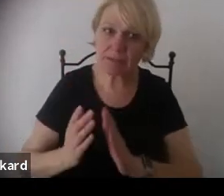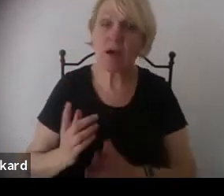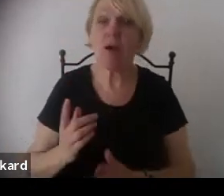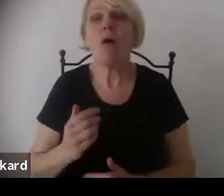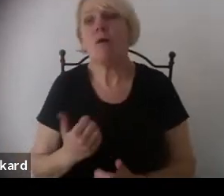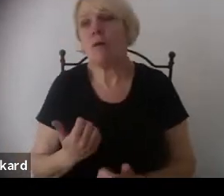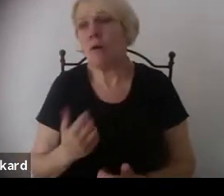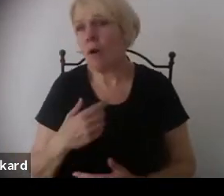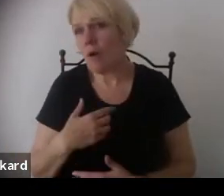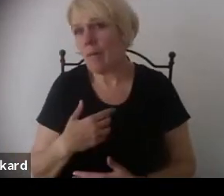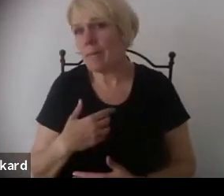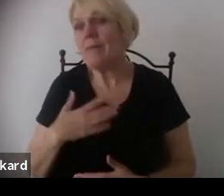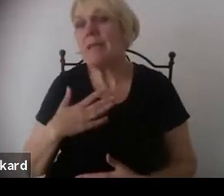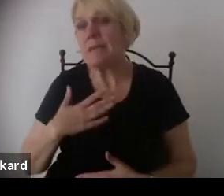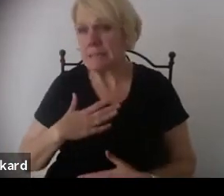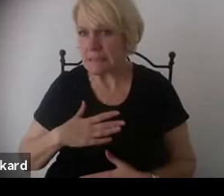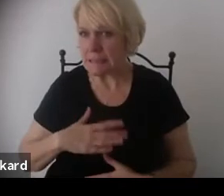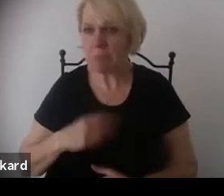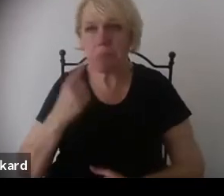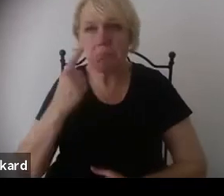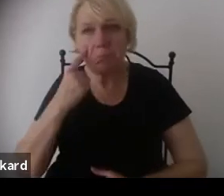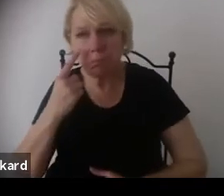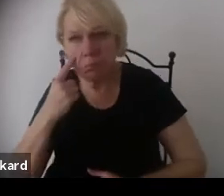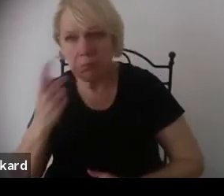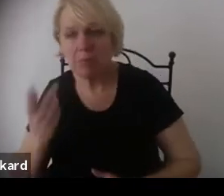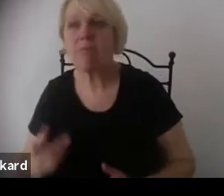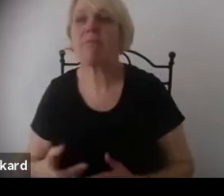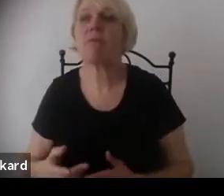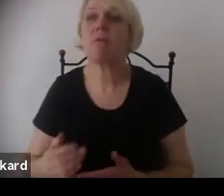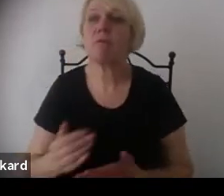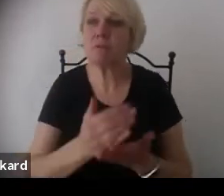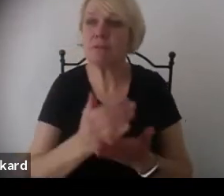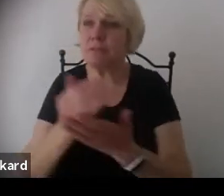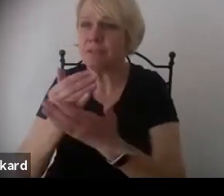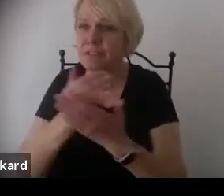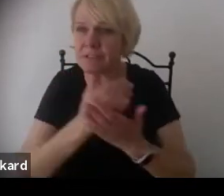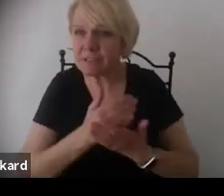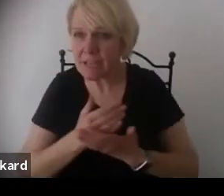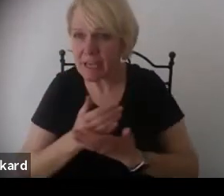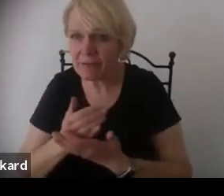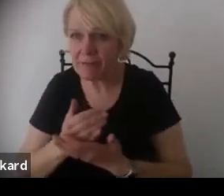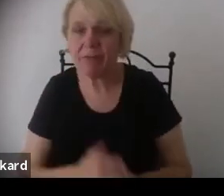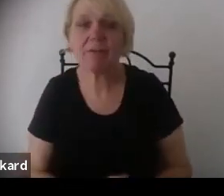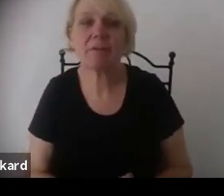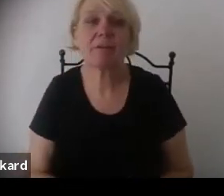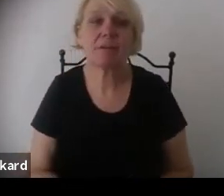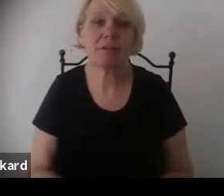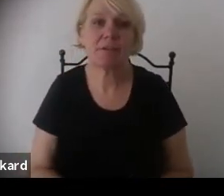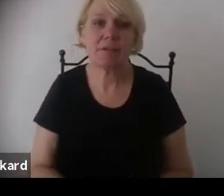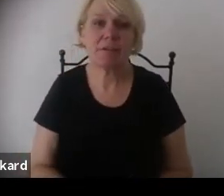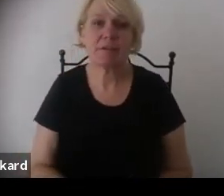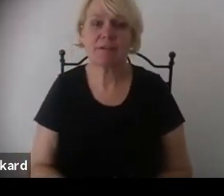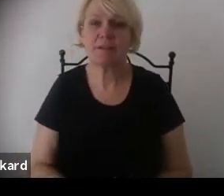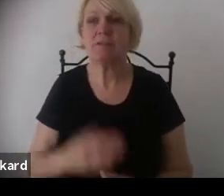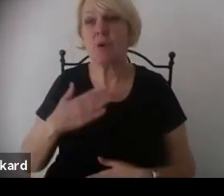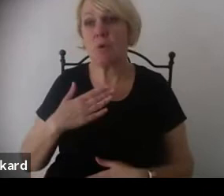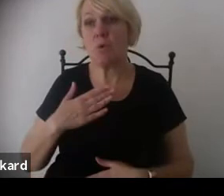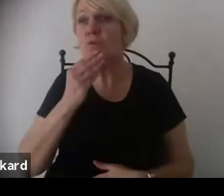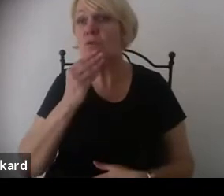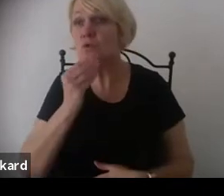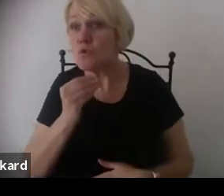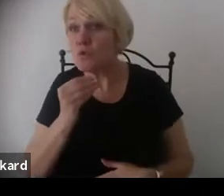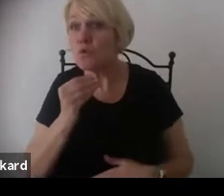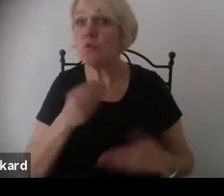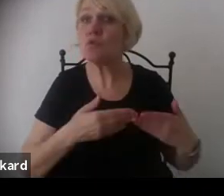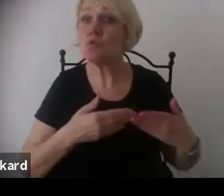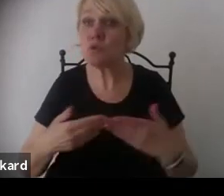very careful to make sure we're keeping people safe, keeping everybody who uses our services safe, and also all